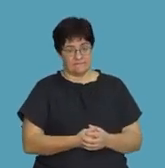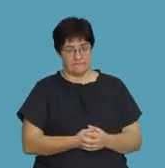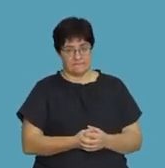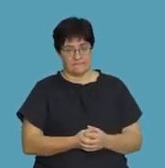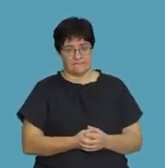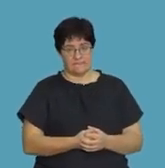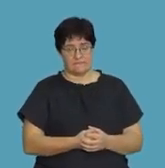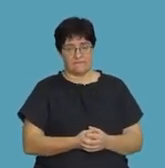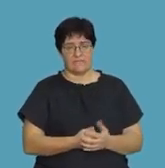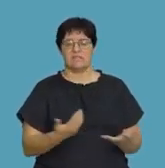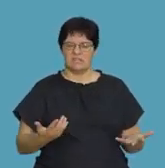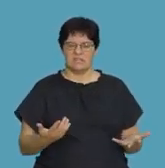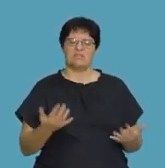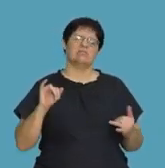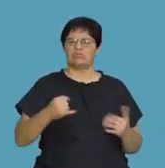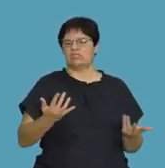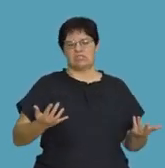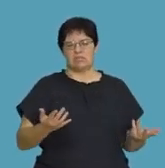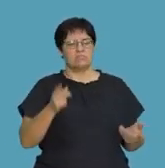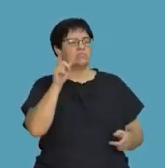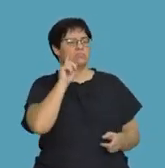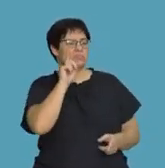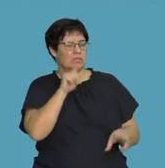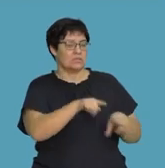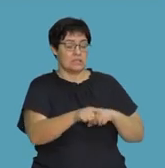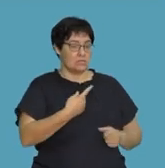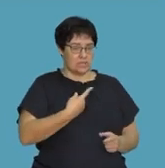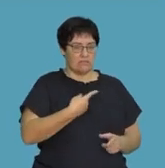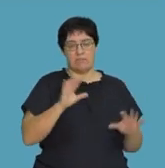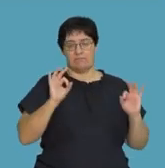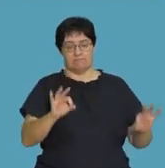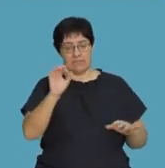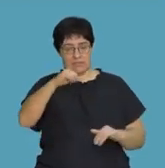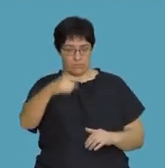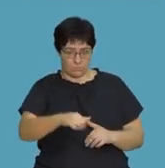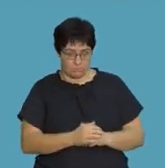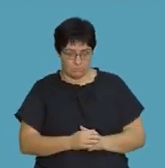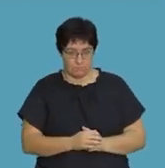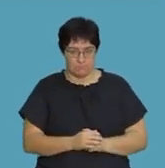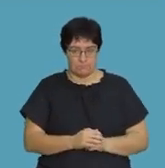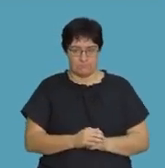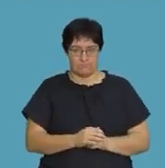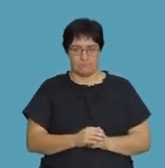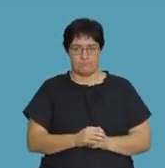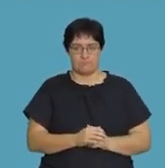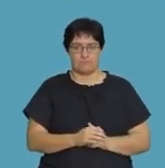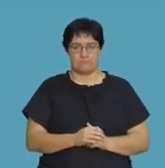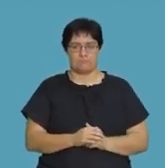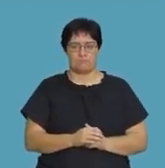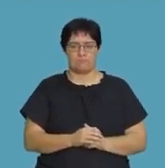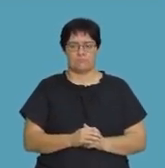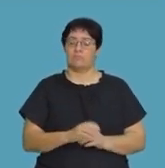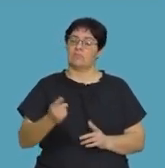not do right with your working out there. So that's just how you test yourself whether you got it right or not.